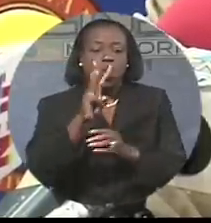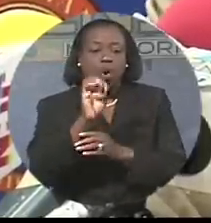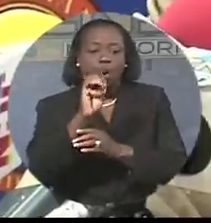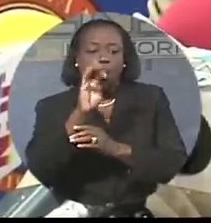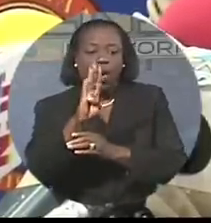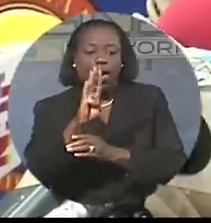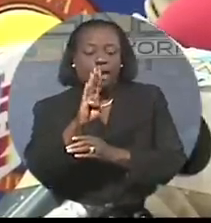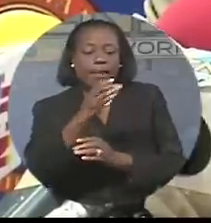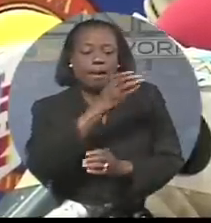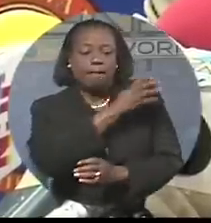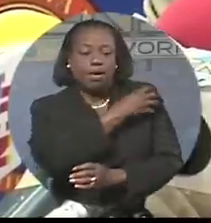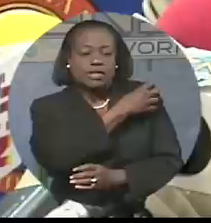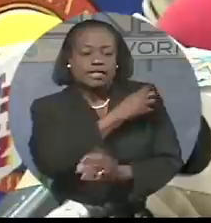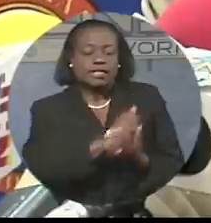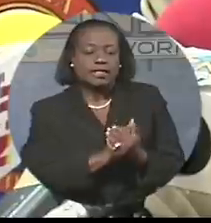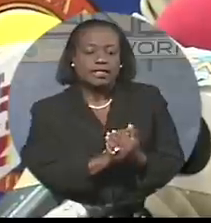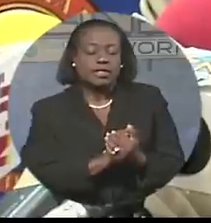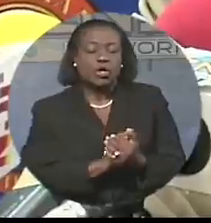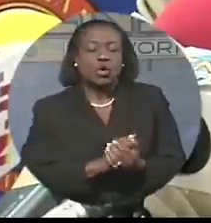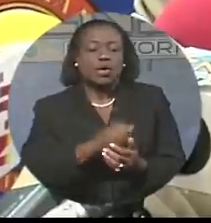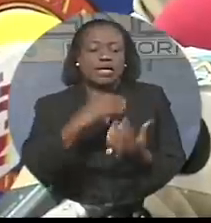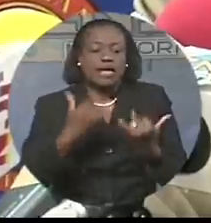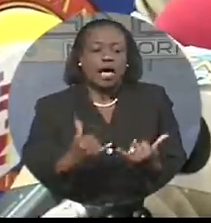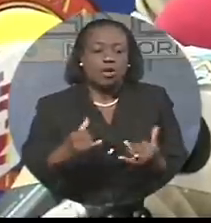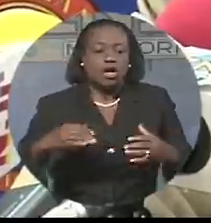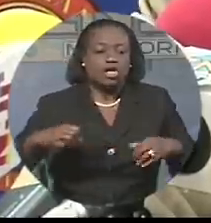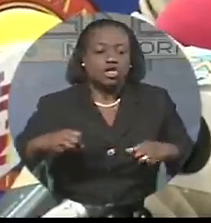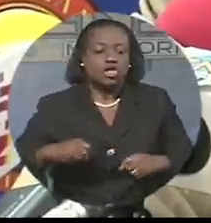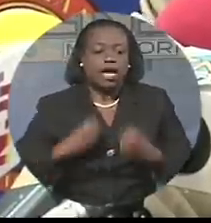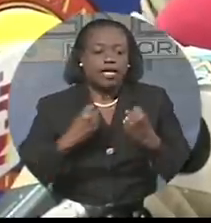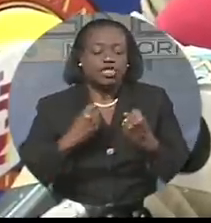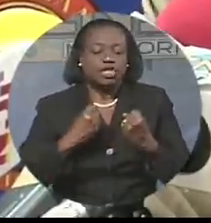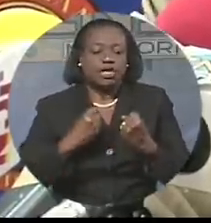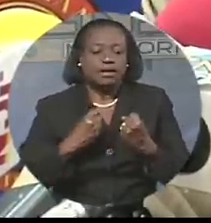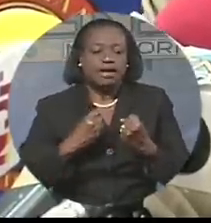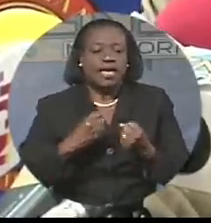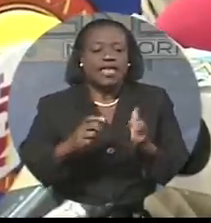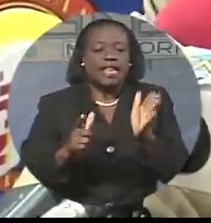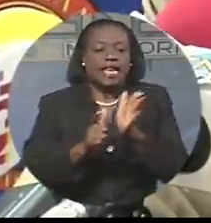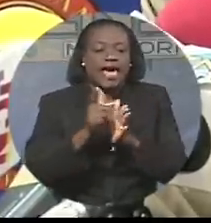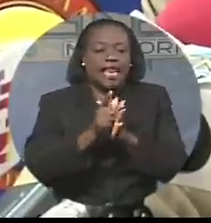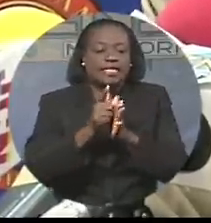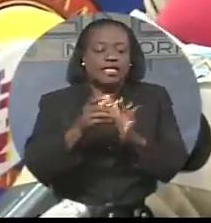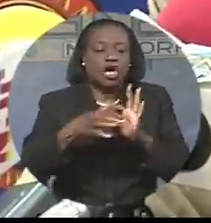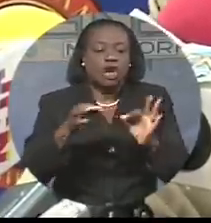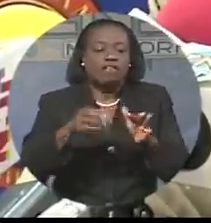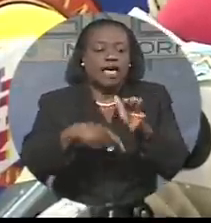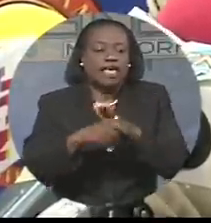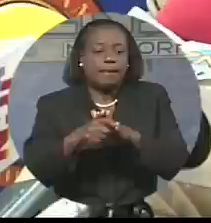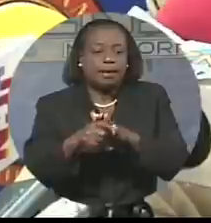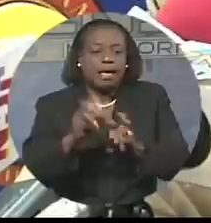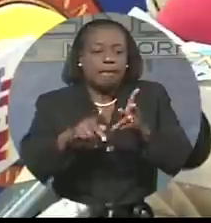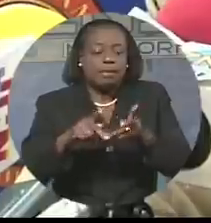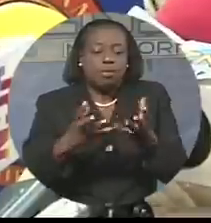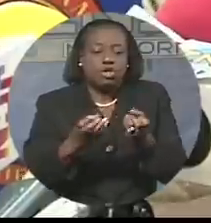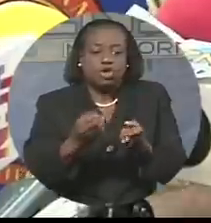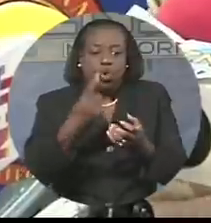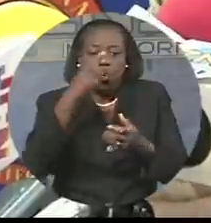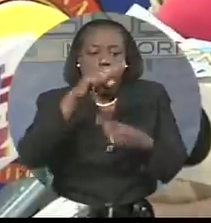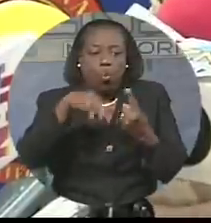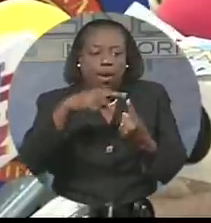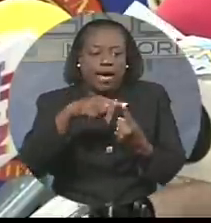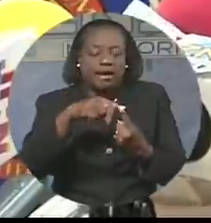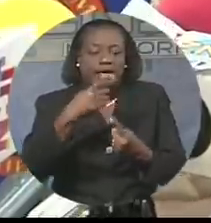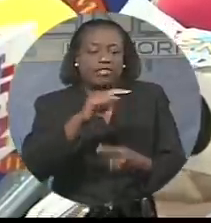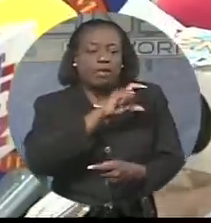battle challenging the legality of gambling. The commissioner says instead of wondering when the police will act, residents should just